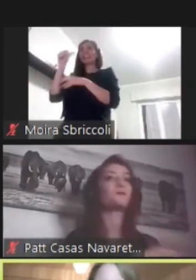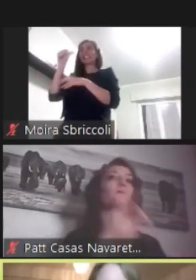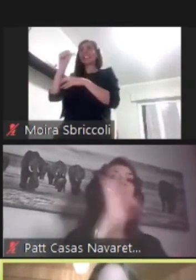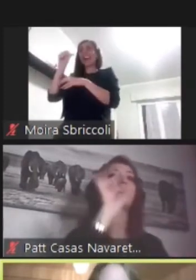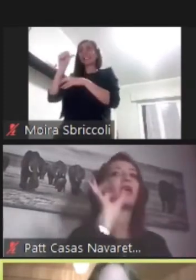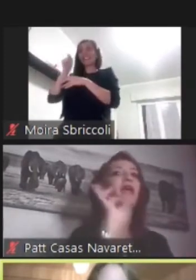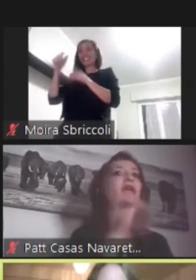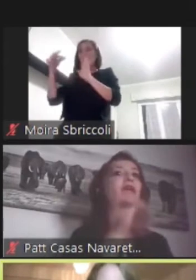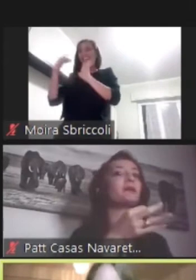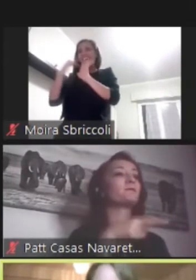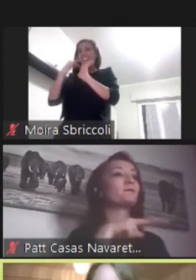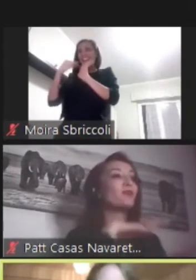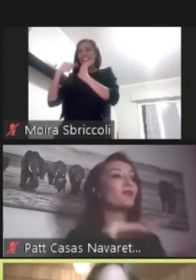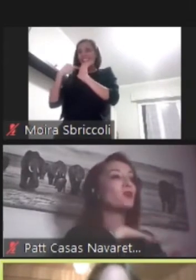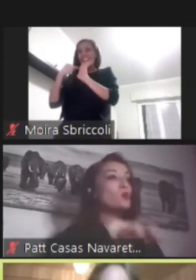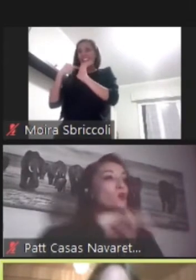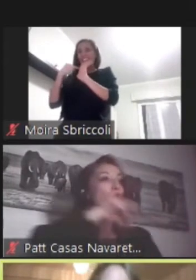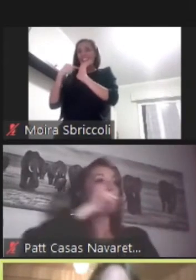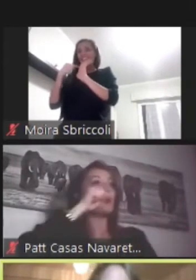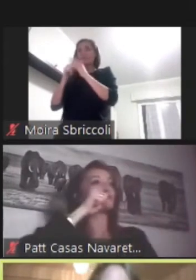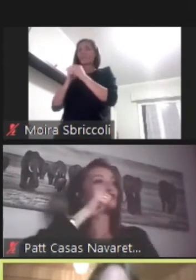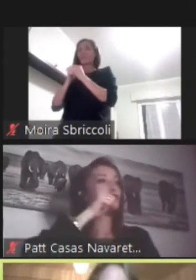especially when it is taken